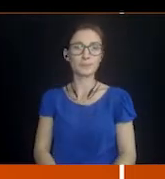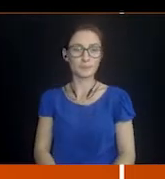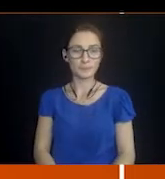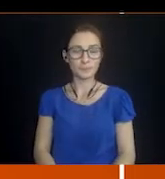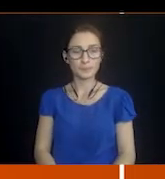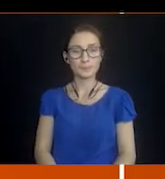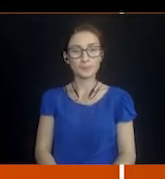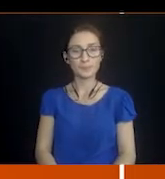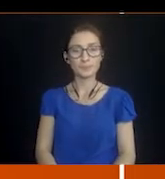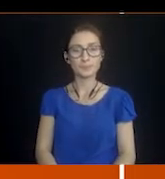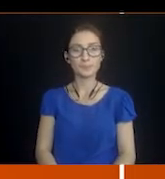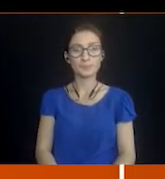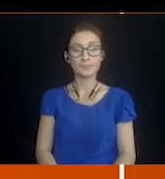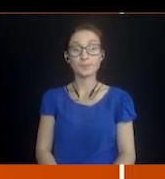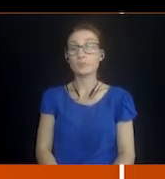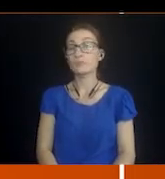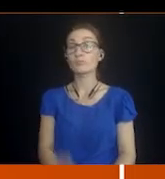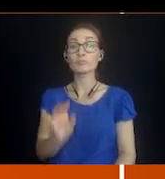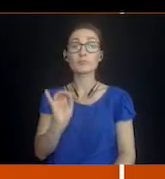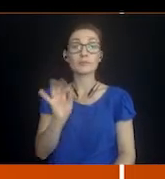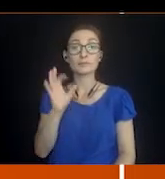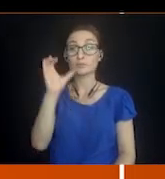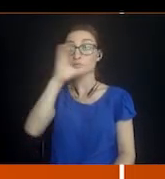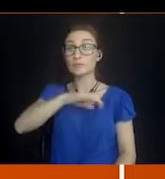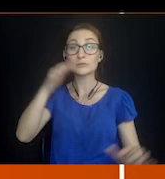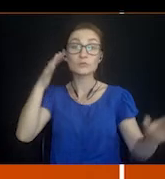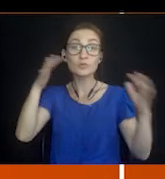you, you can give your attention over. So,